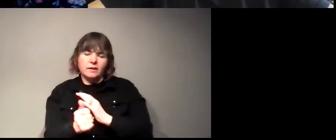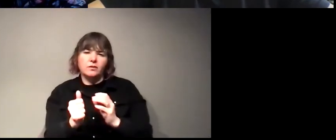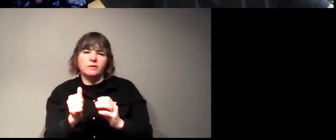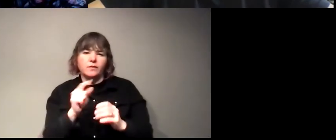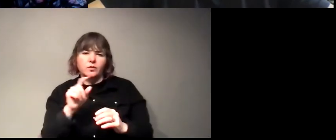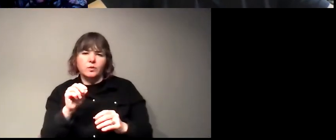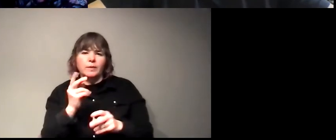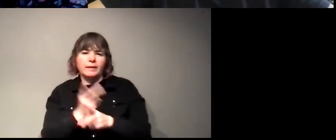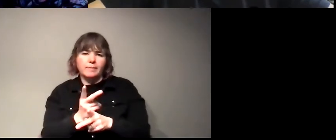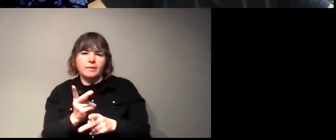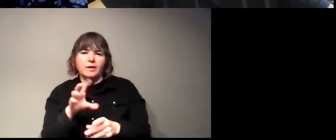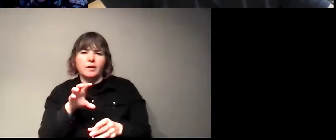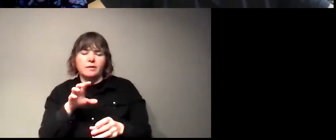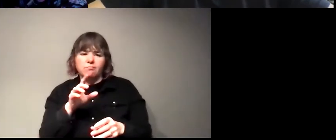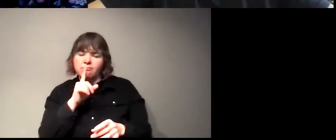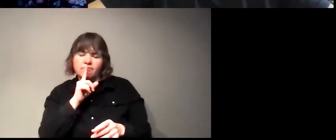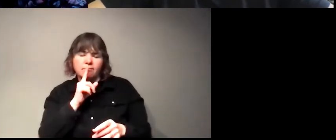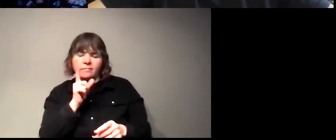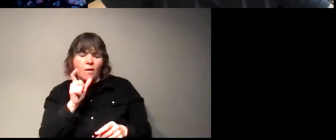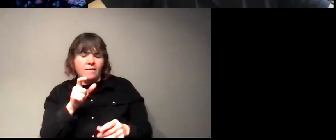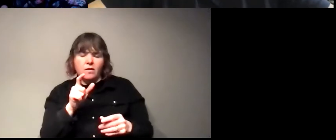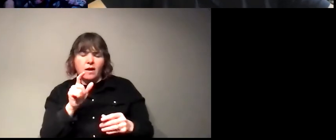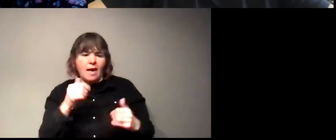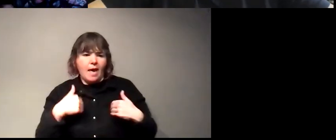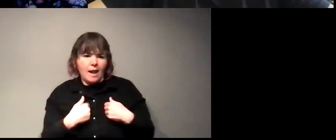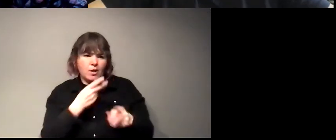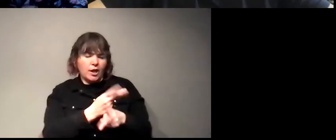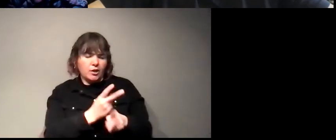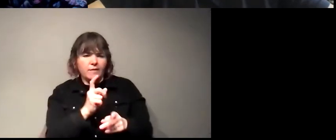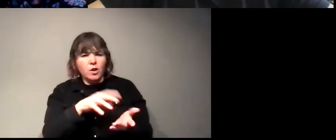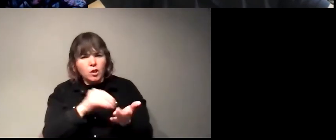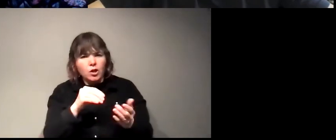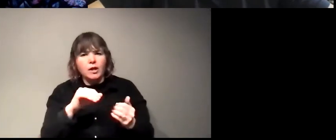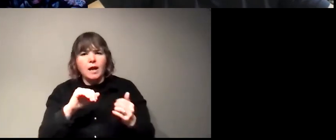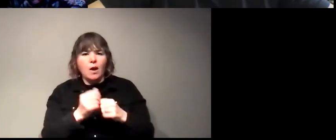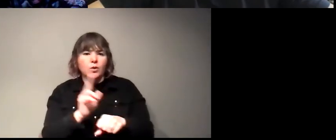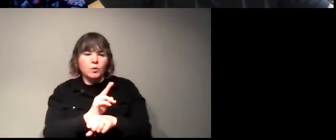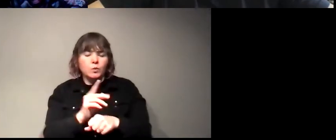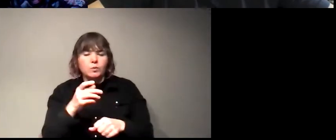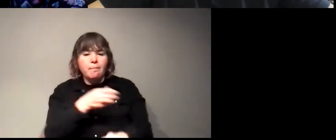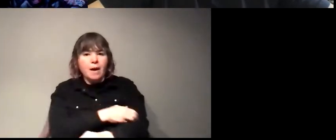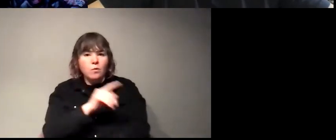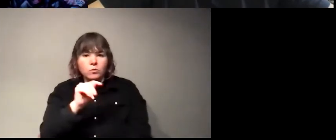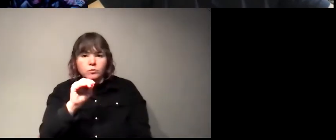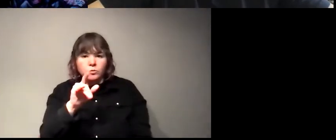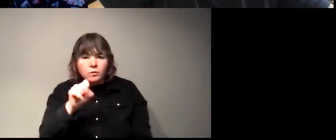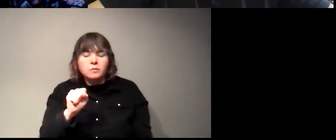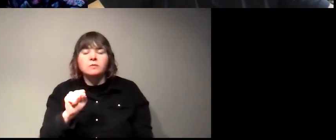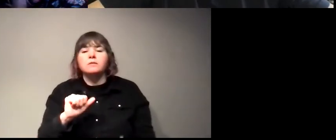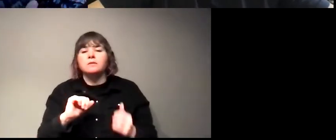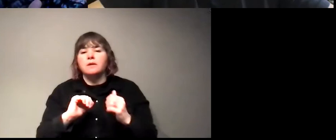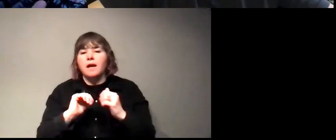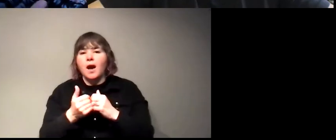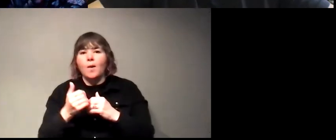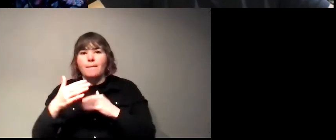actual animal caretaking. It's really important to, learn how to use power tools, learn how to